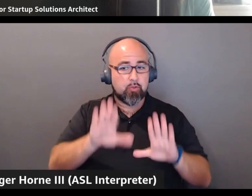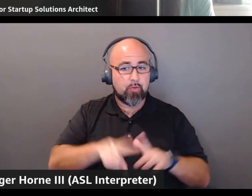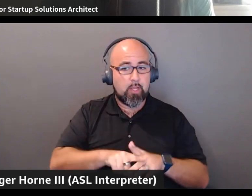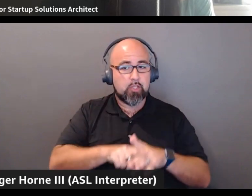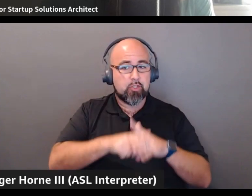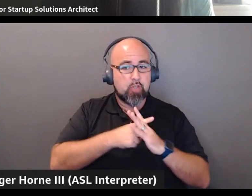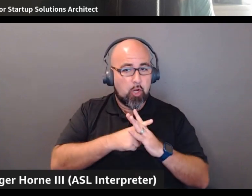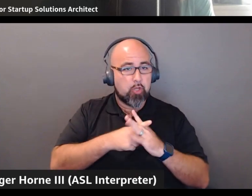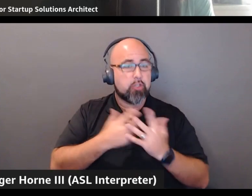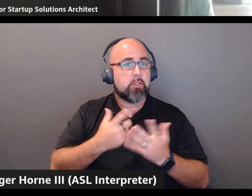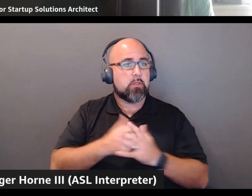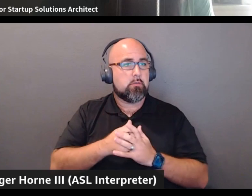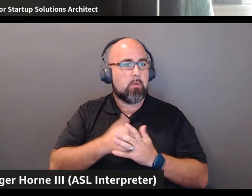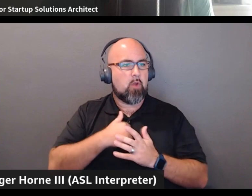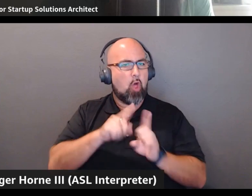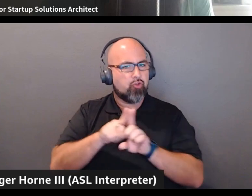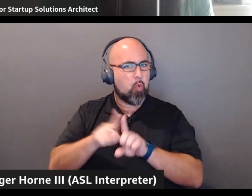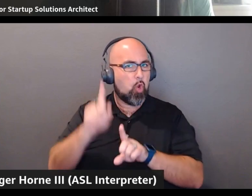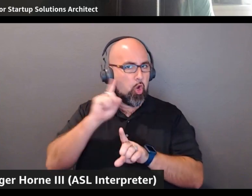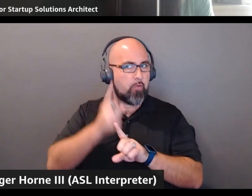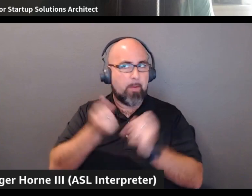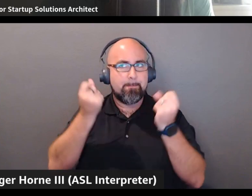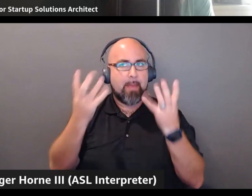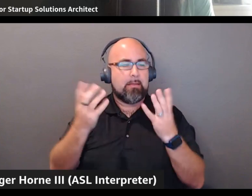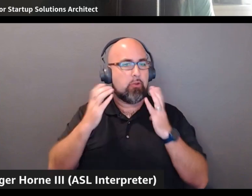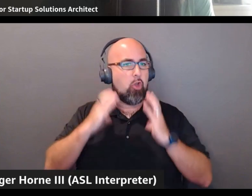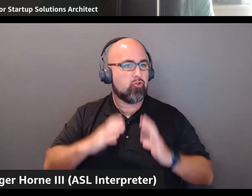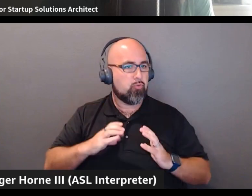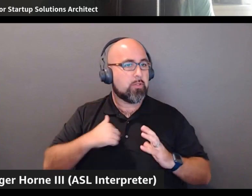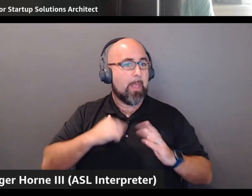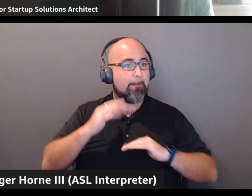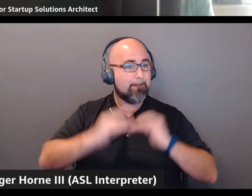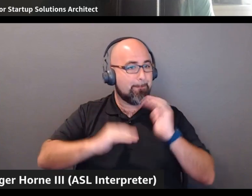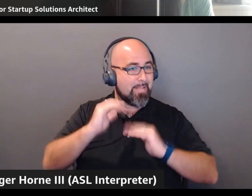heard back from a lot of customers that building